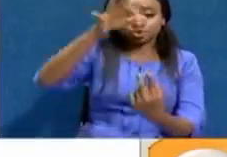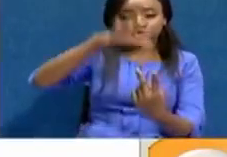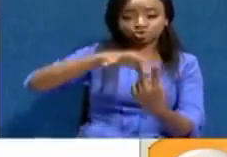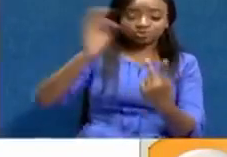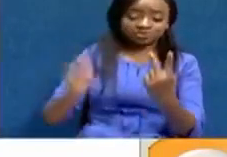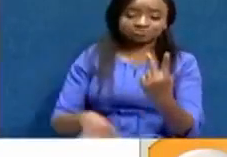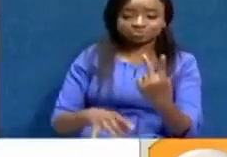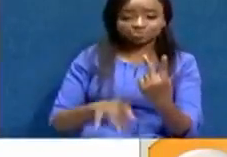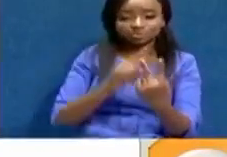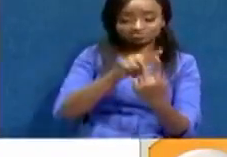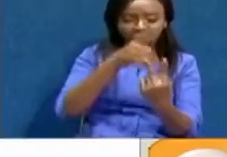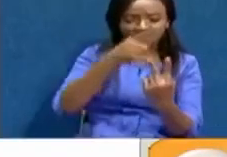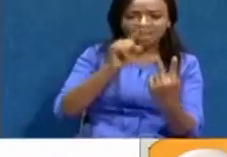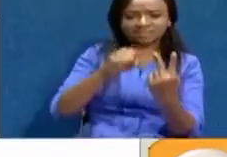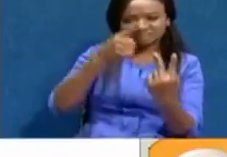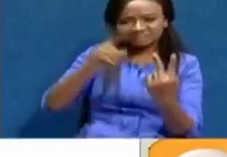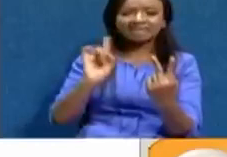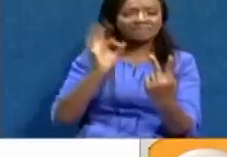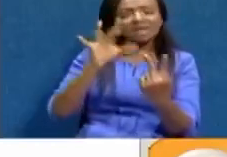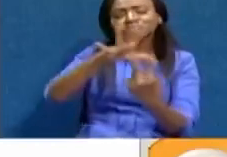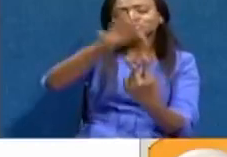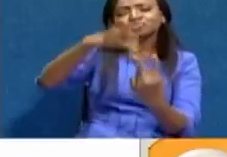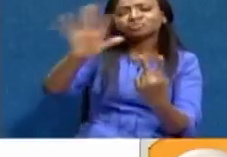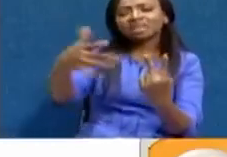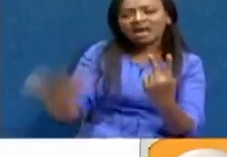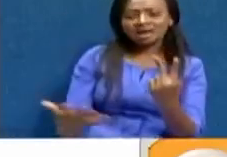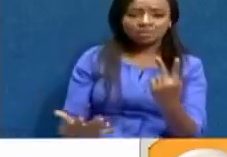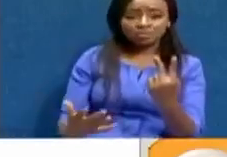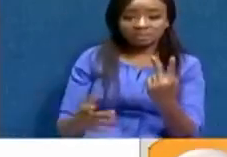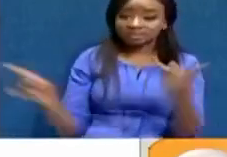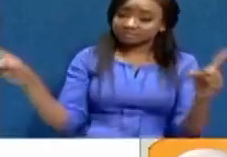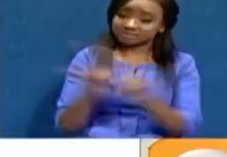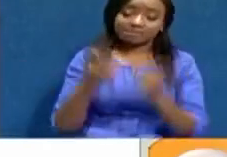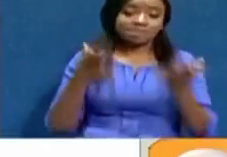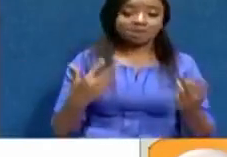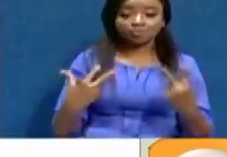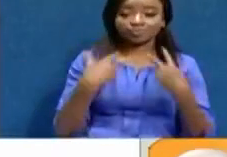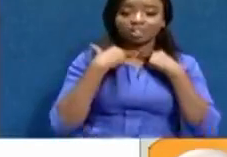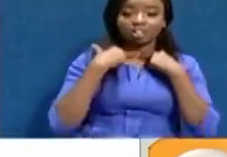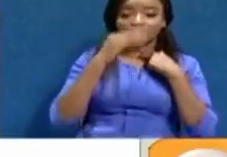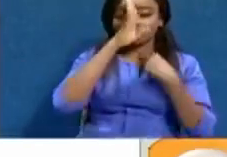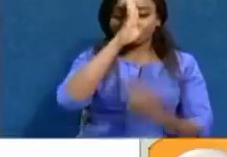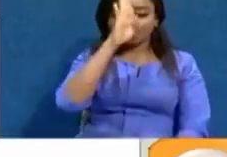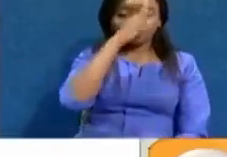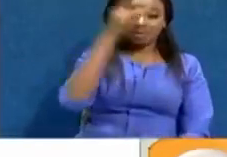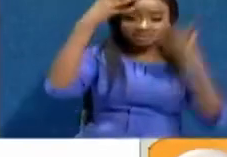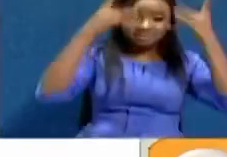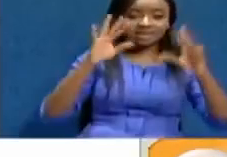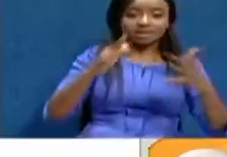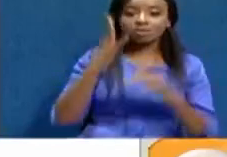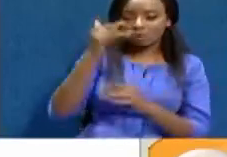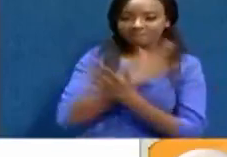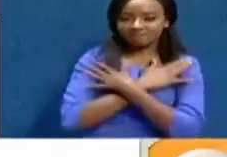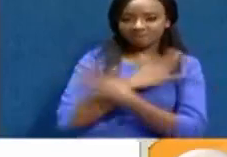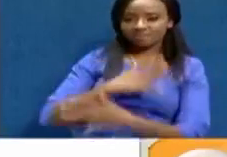between two rights. I believe that once again we are facing stark choices here. Because as a doctor friend of